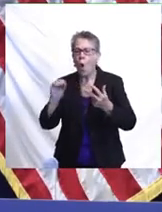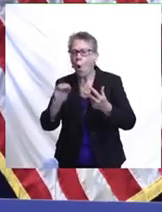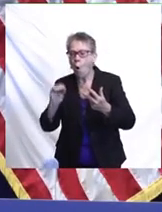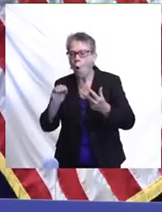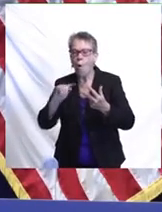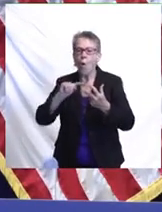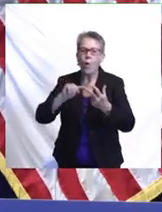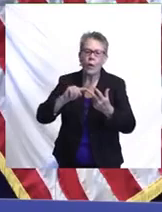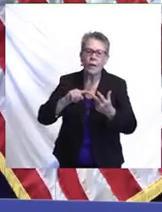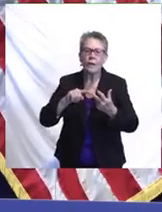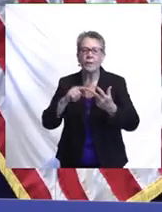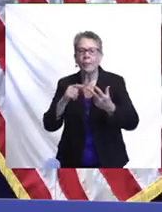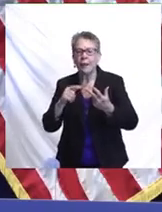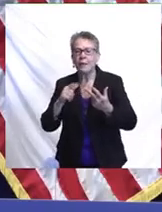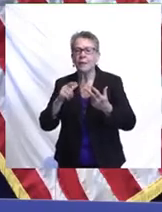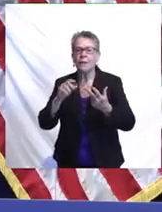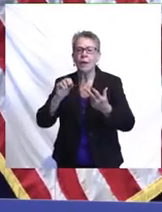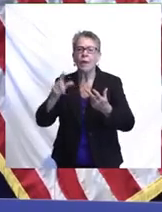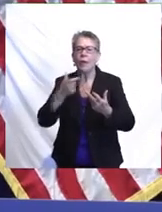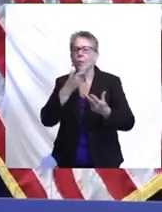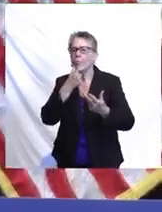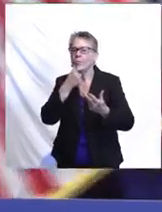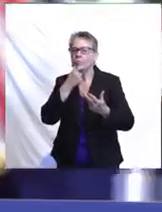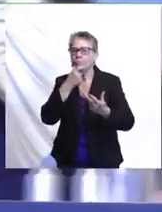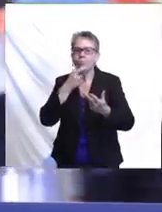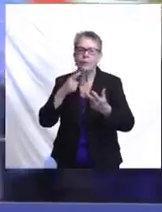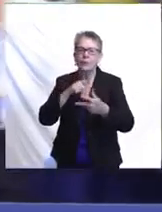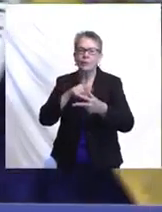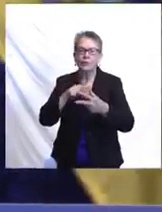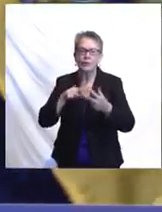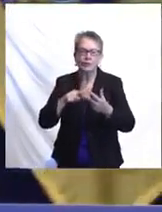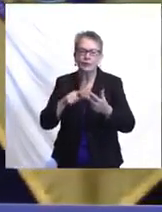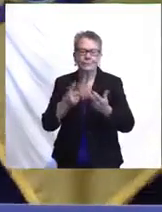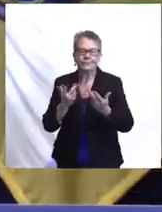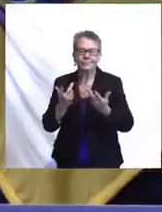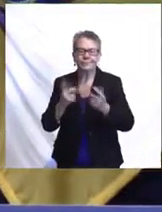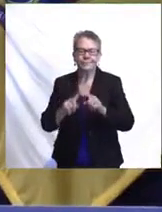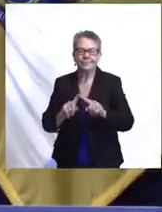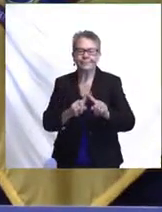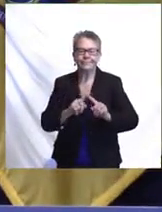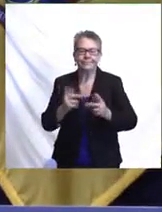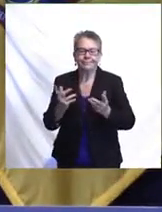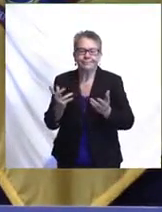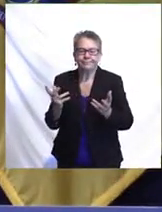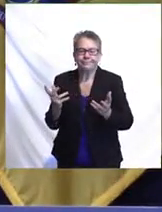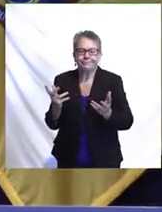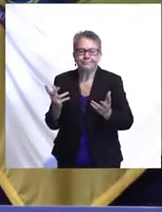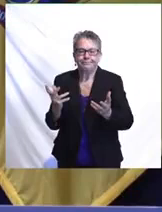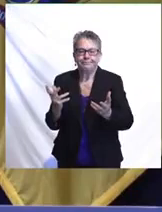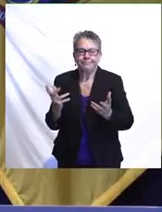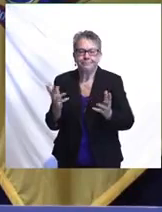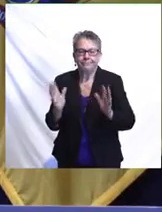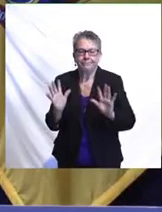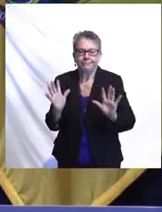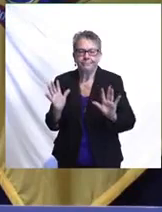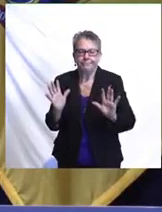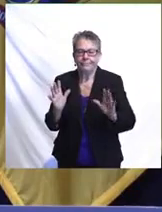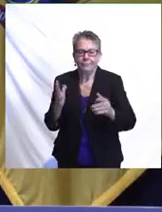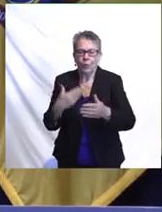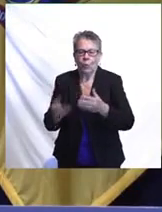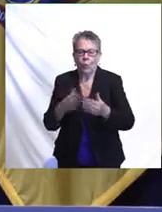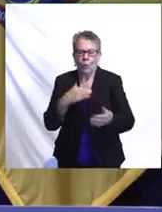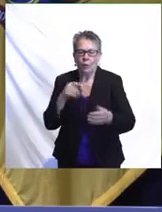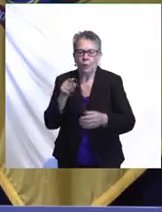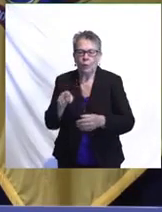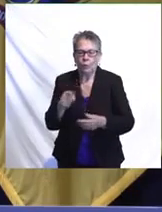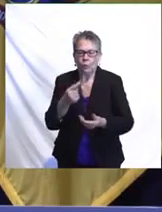yeah, Omicron. Okay. So whatever we're calling this variant, some people are actually